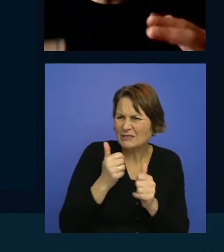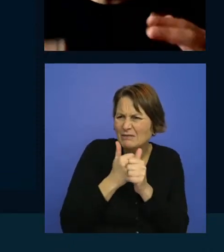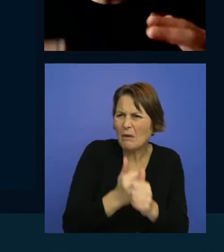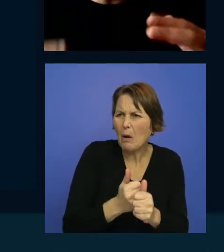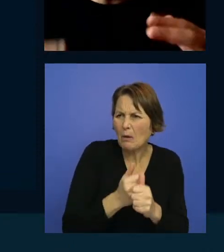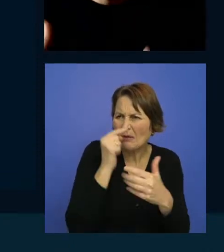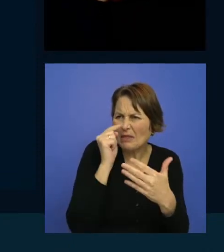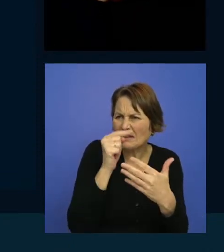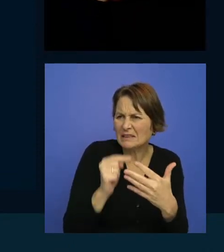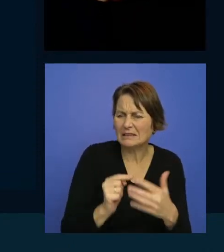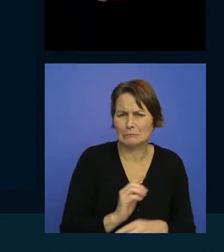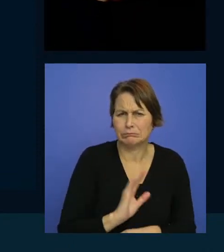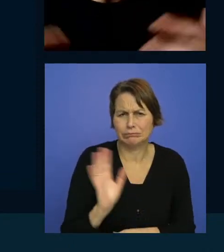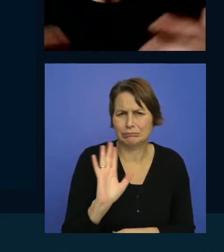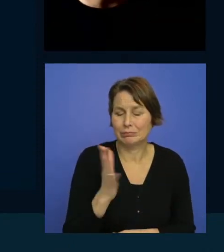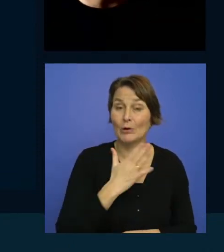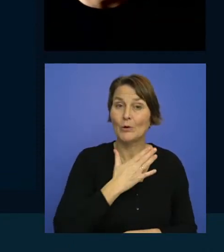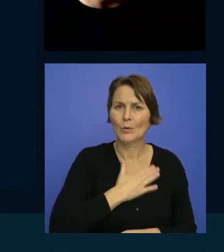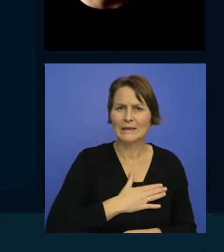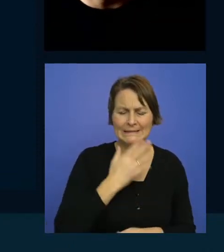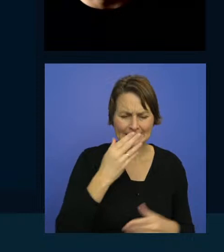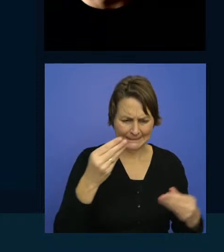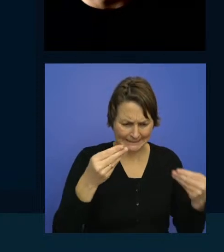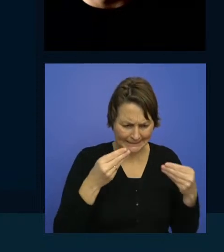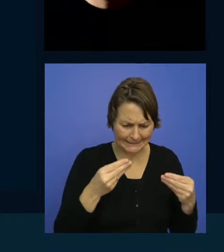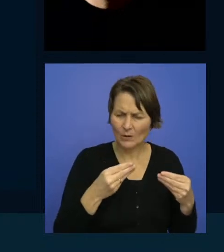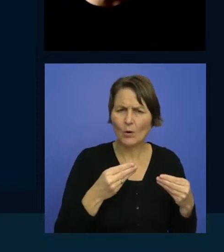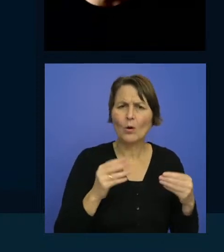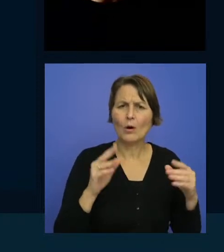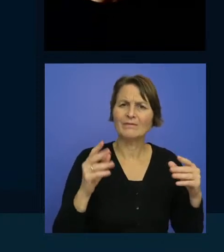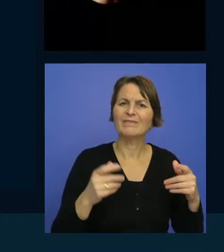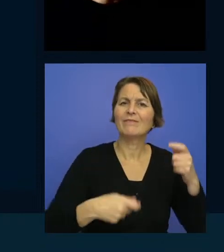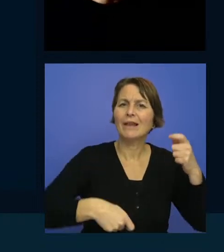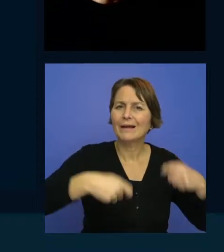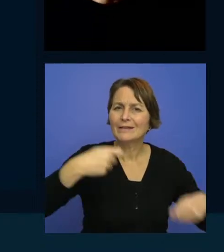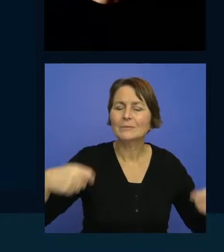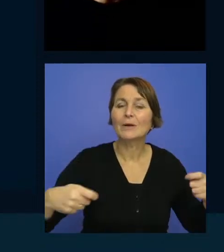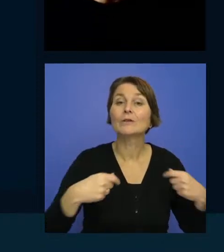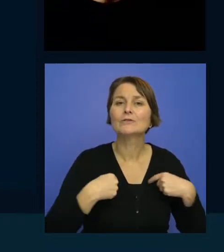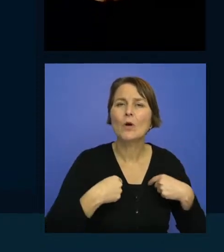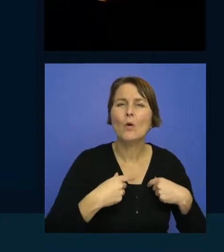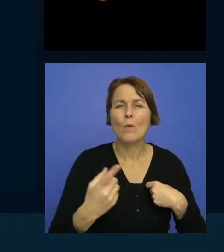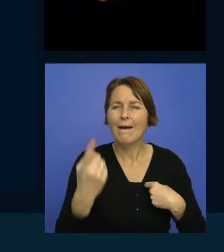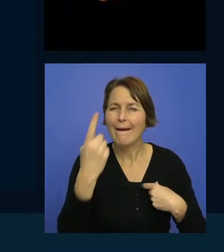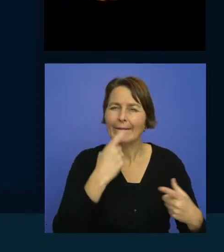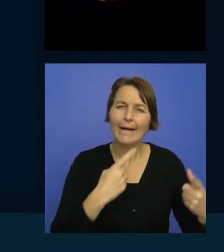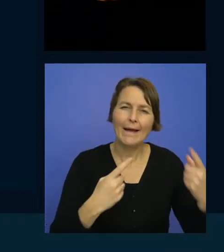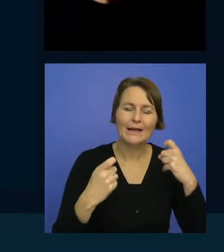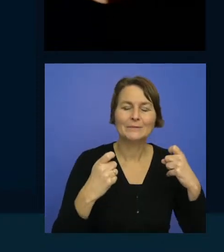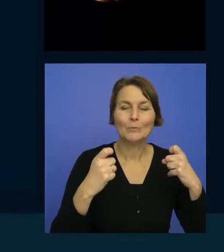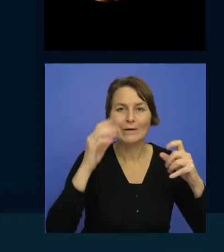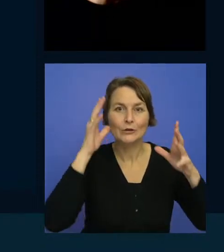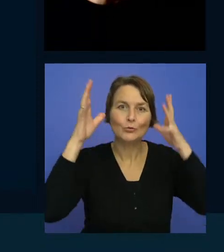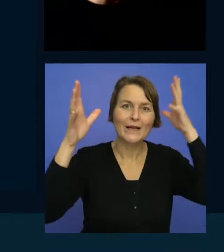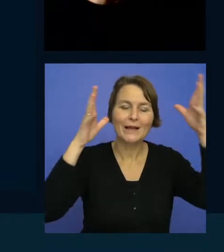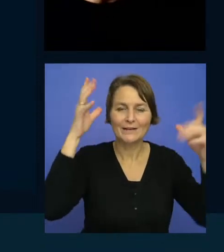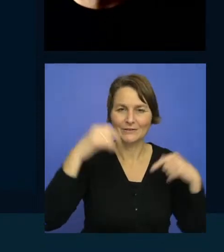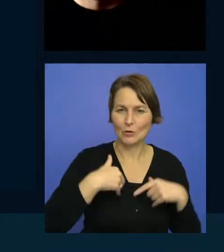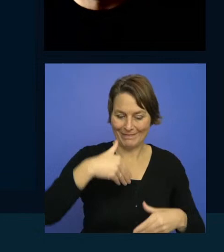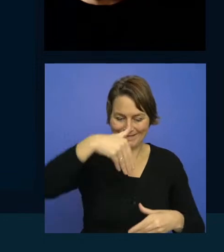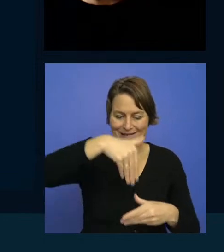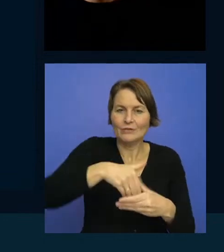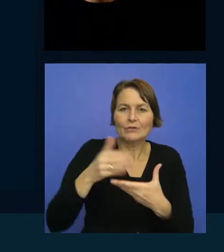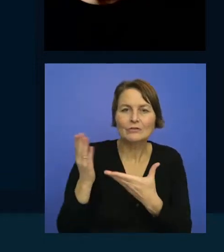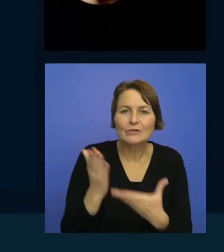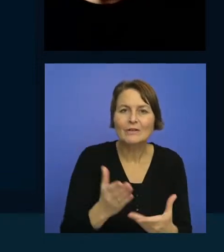that they see in the data streams that they're able to handle. And so Cosmos DB was actually created, believe it or not, to support our internal services like